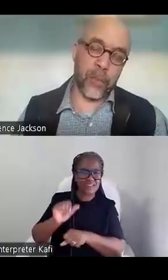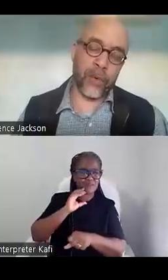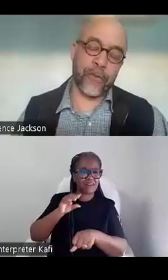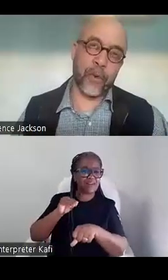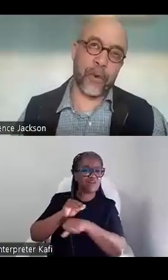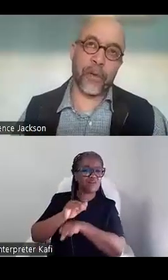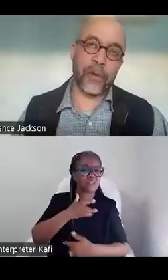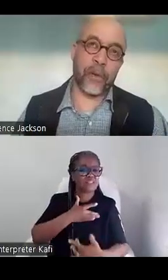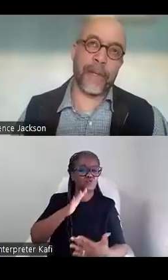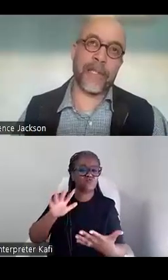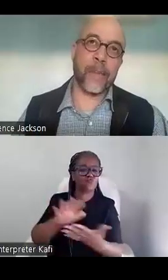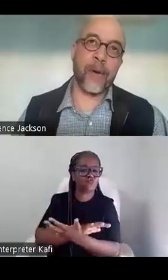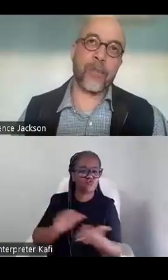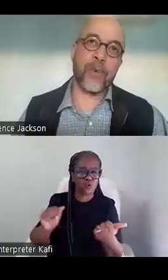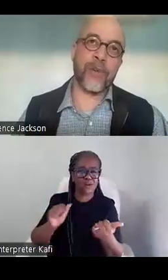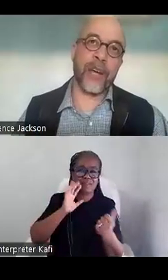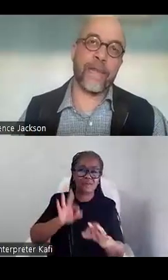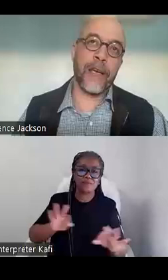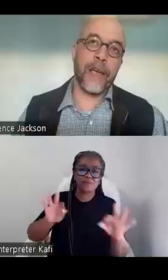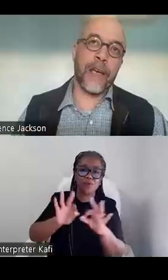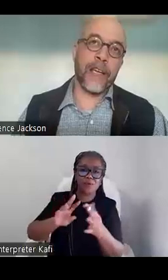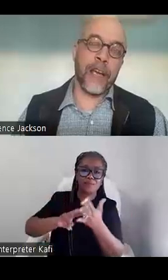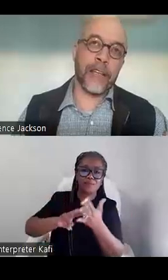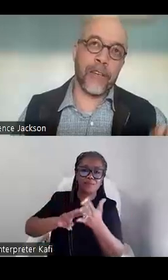is important for a place like Baltimore, where you have